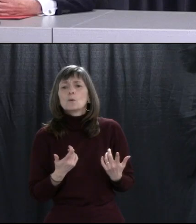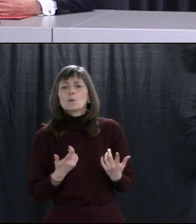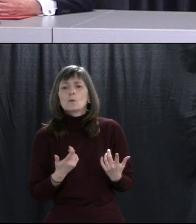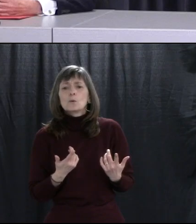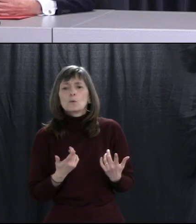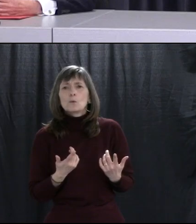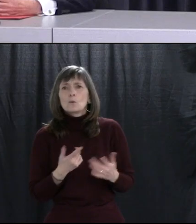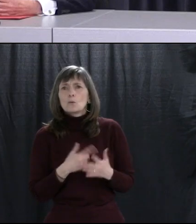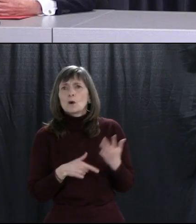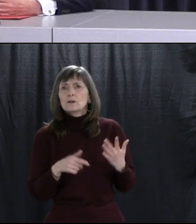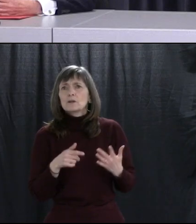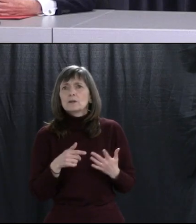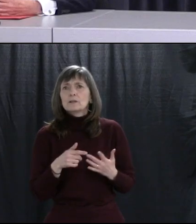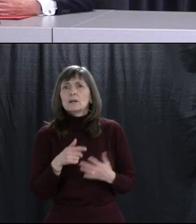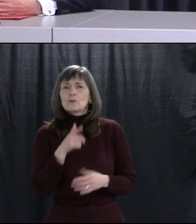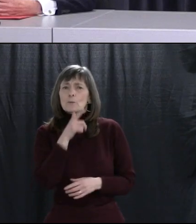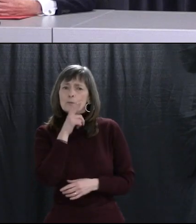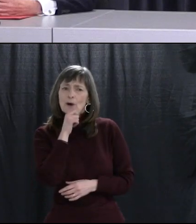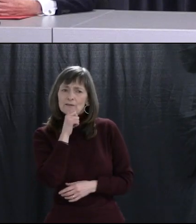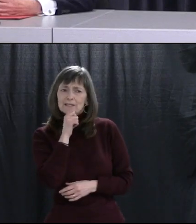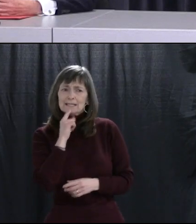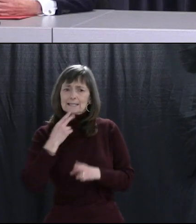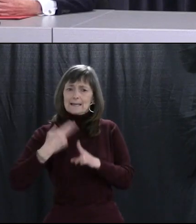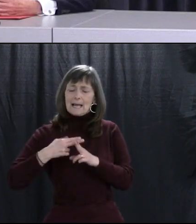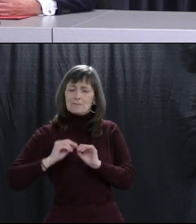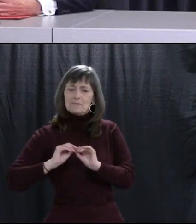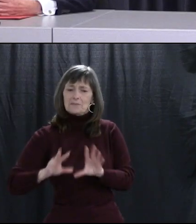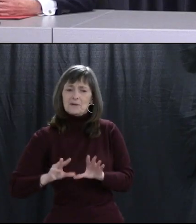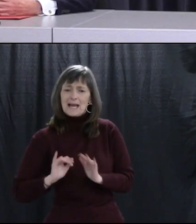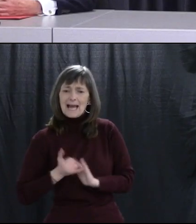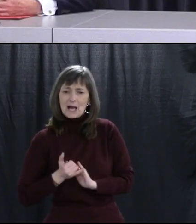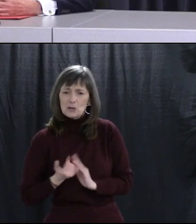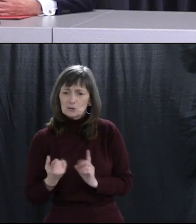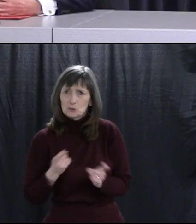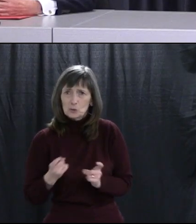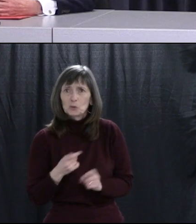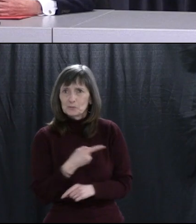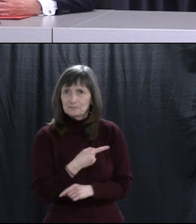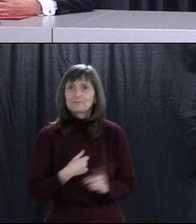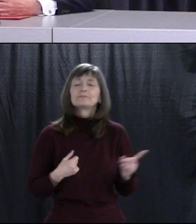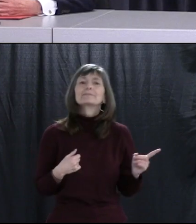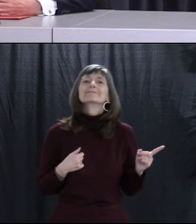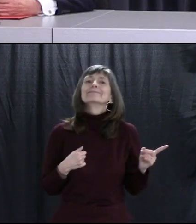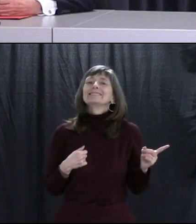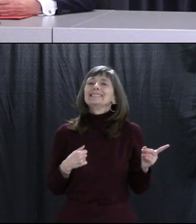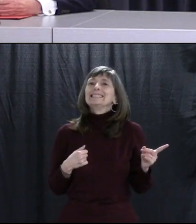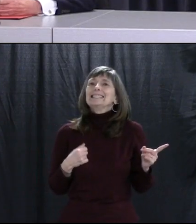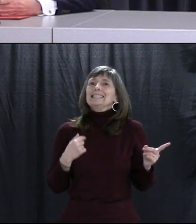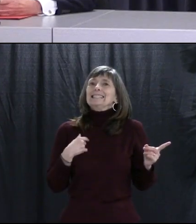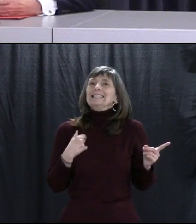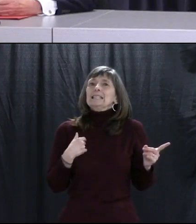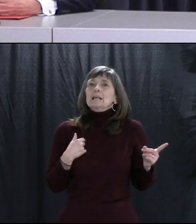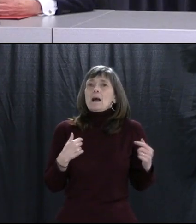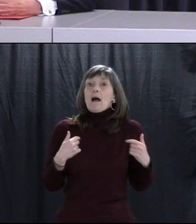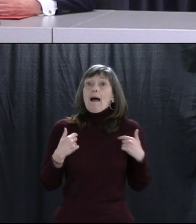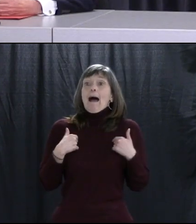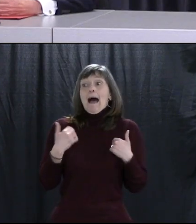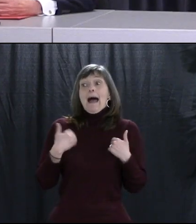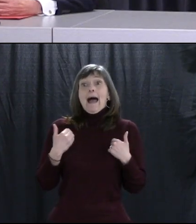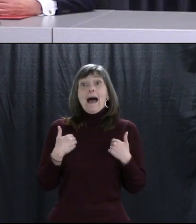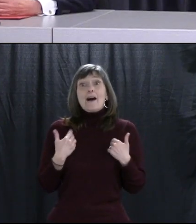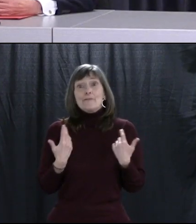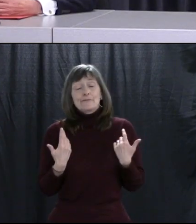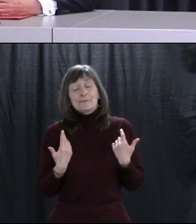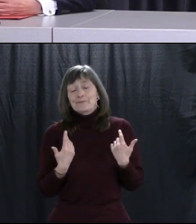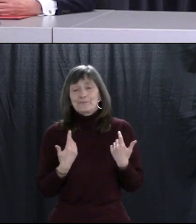consistent approach when it comes to privacy? Privacy is top of mind. One of my 35 acts, which as health minister